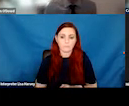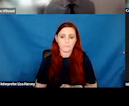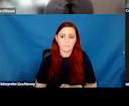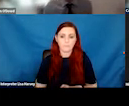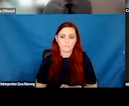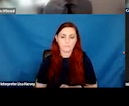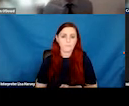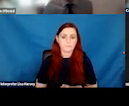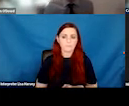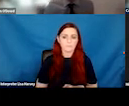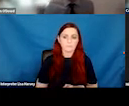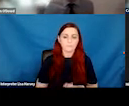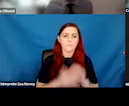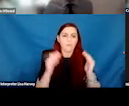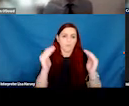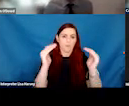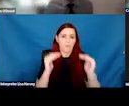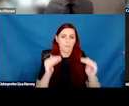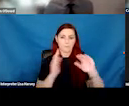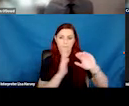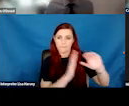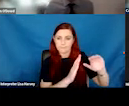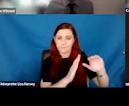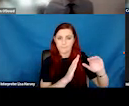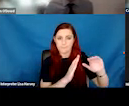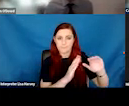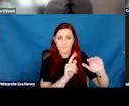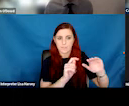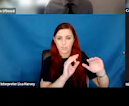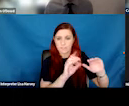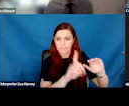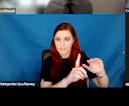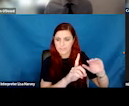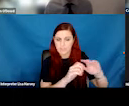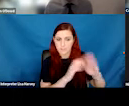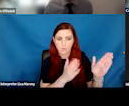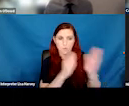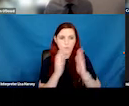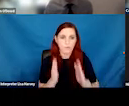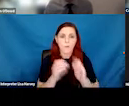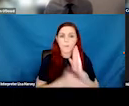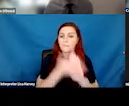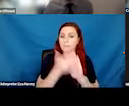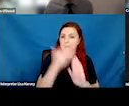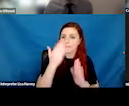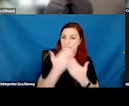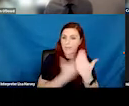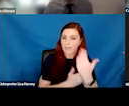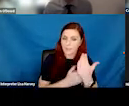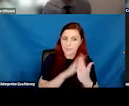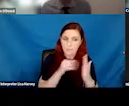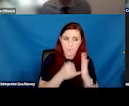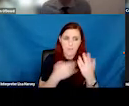If we move on for a moment from the technical or guidance documents and the building regulations, we also have a system